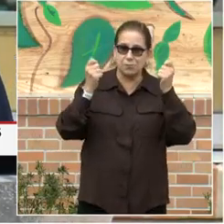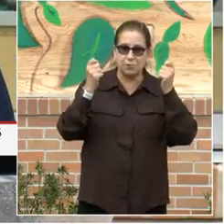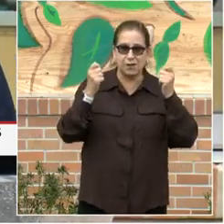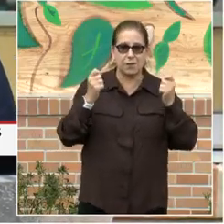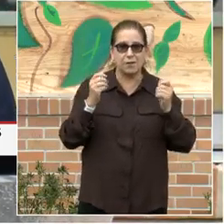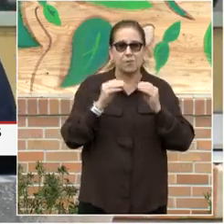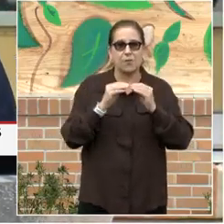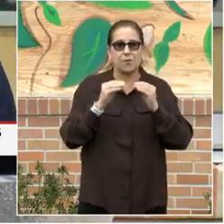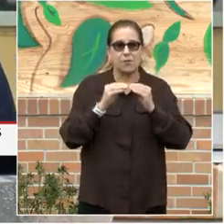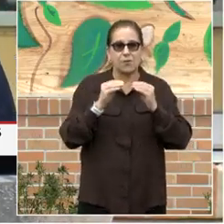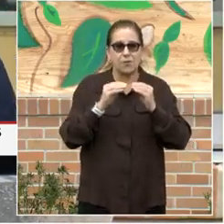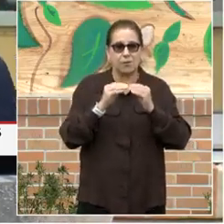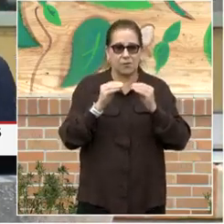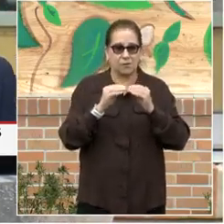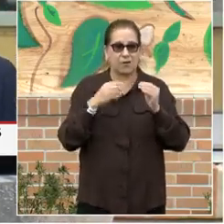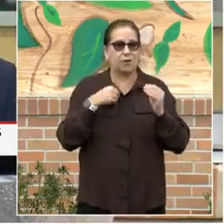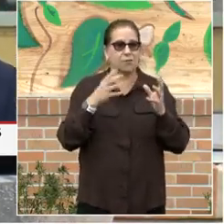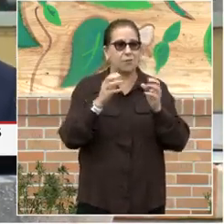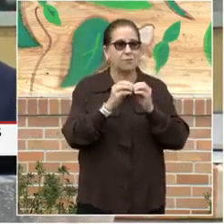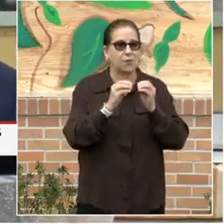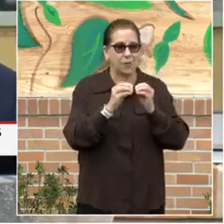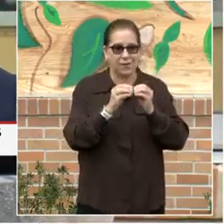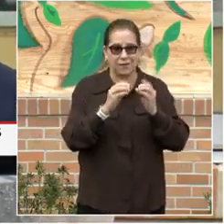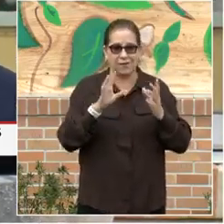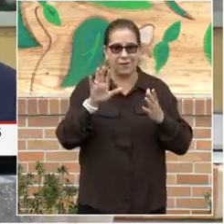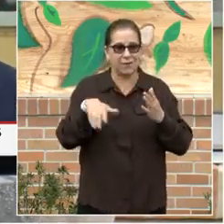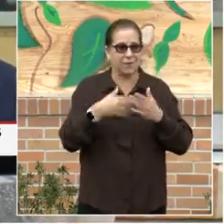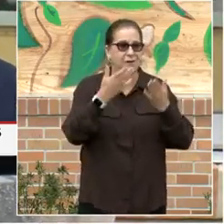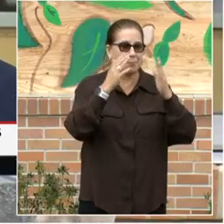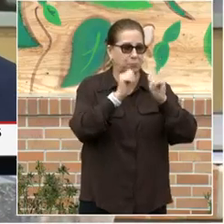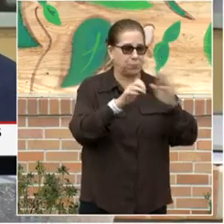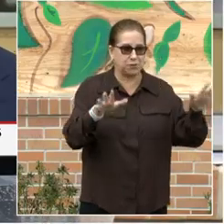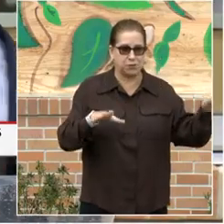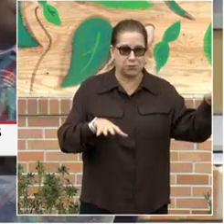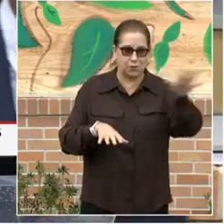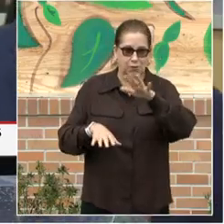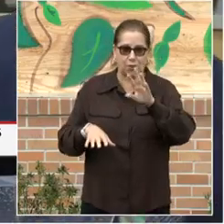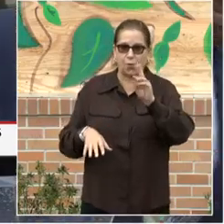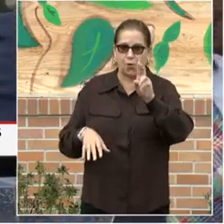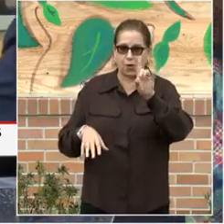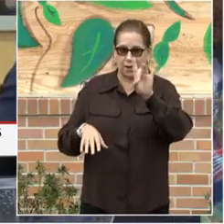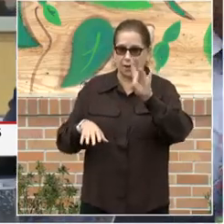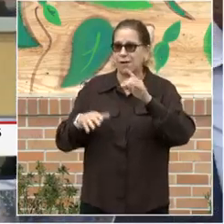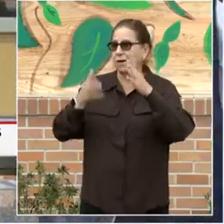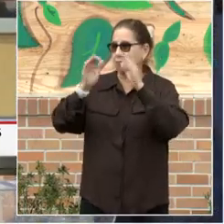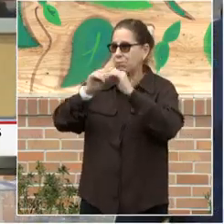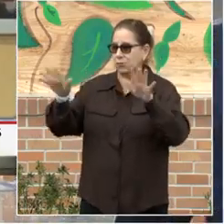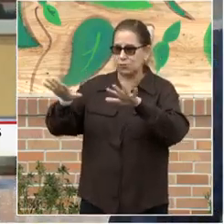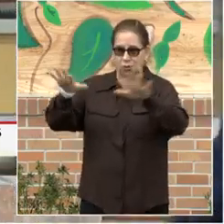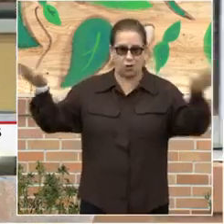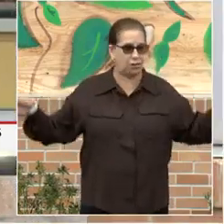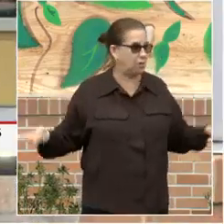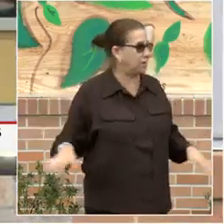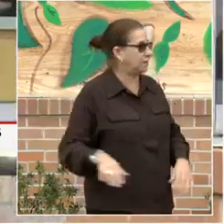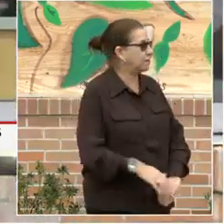more? Can we say more? God bless you from the great Ward 8. God bless. Thank you.